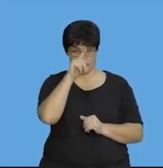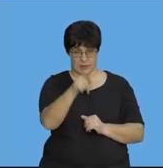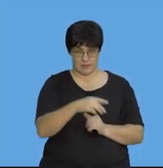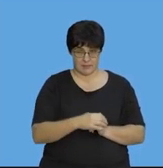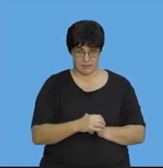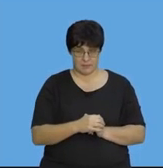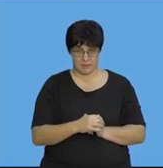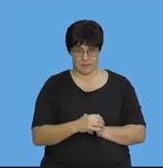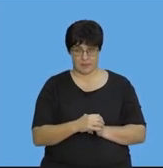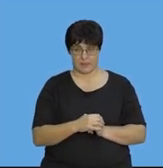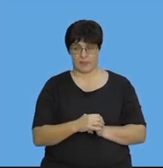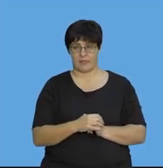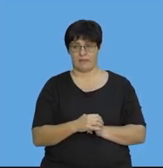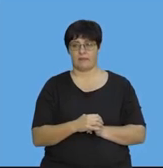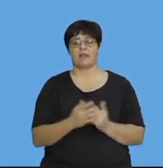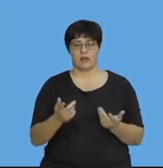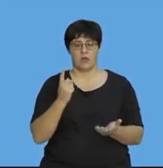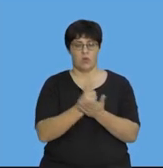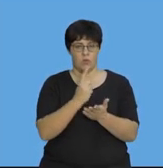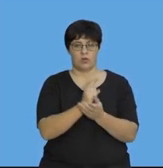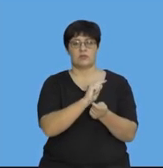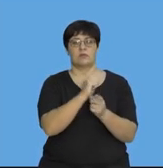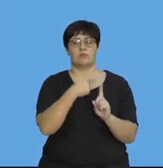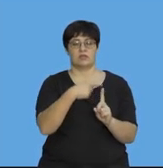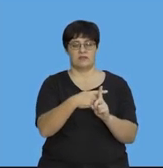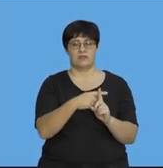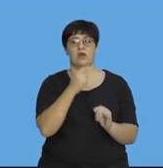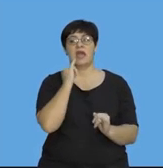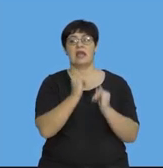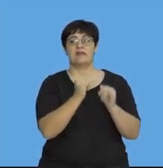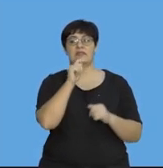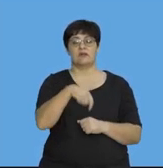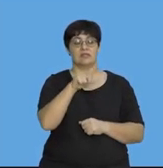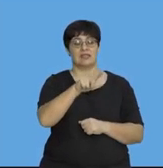But remember, we always make it into a positive, so it's